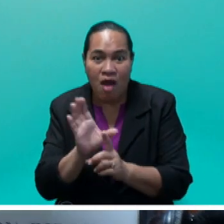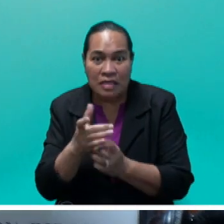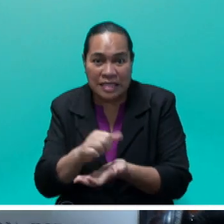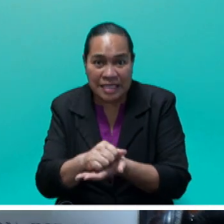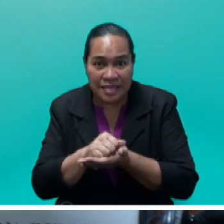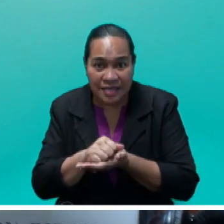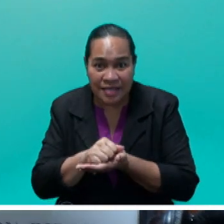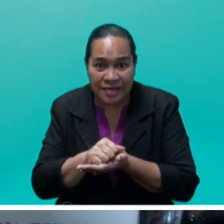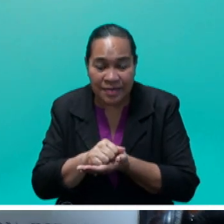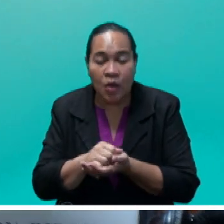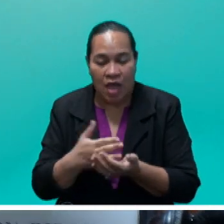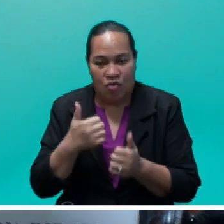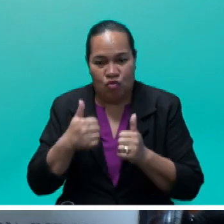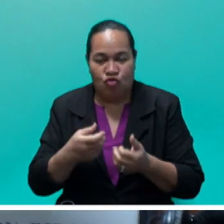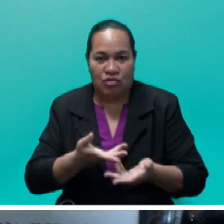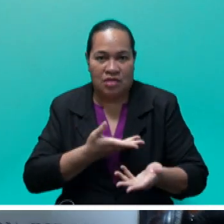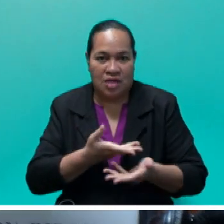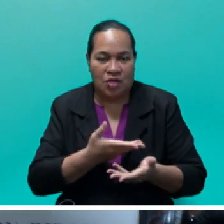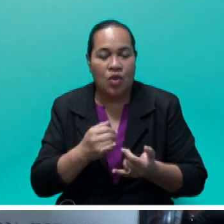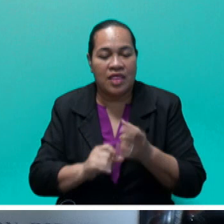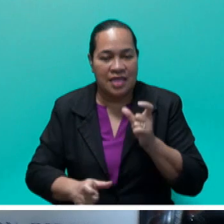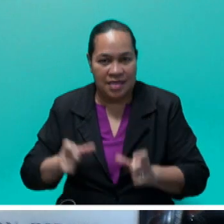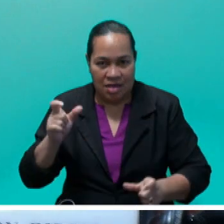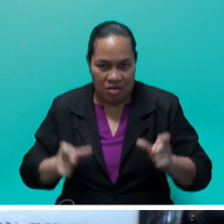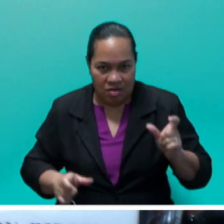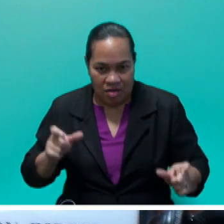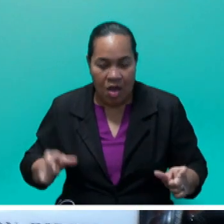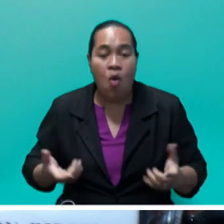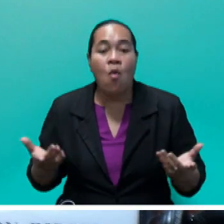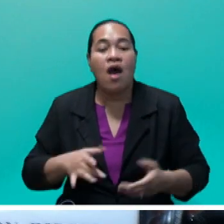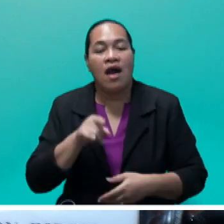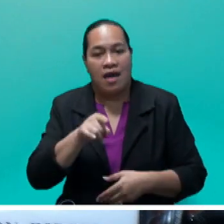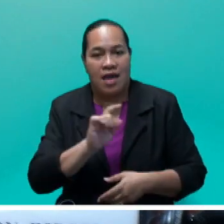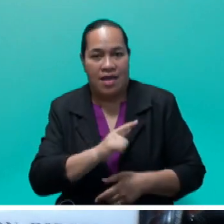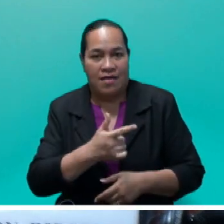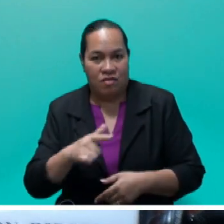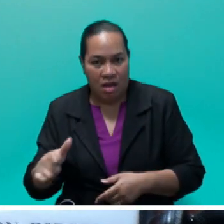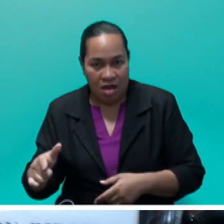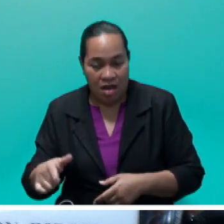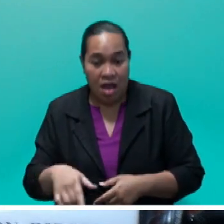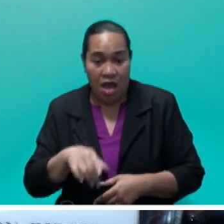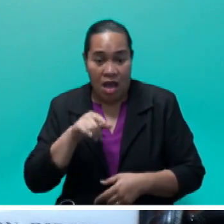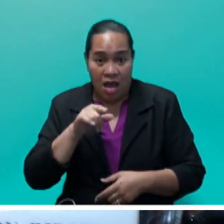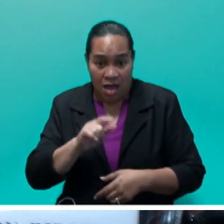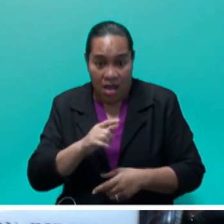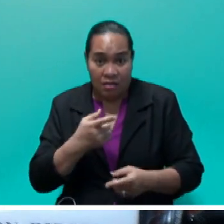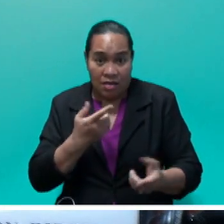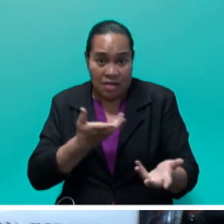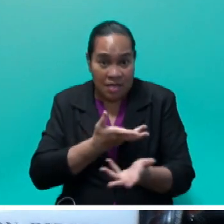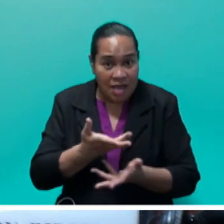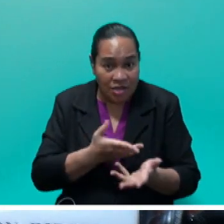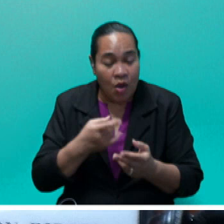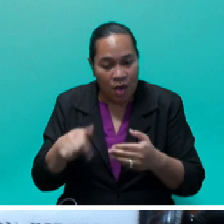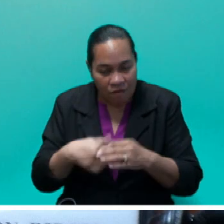have good discussions with stakeholders there in Levuka. And from that discussions, we have